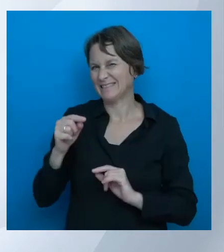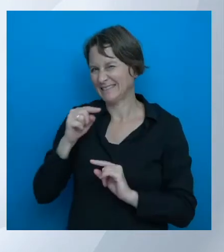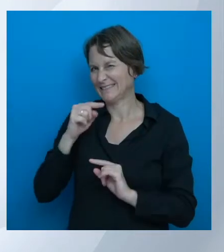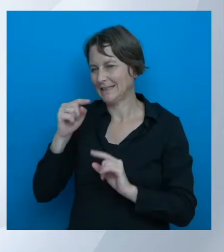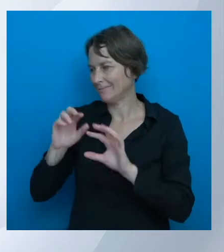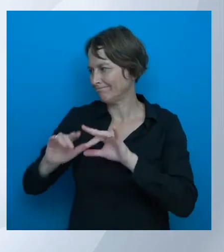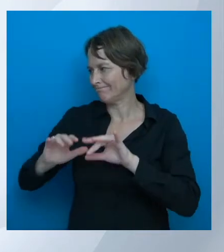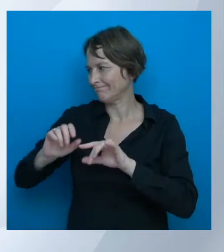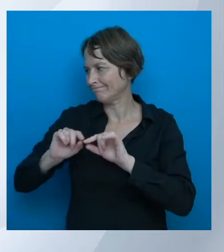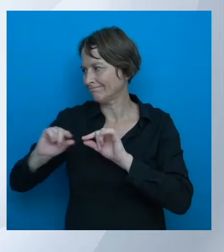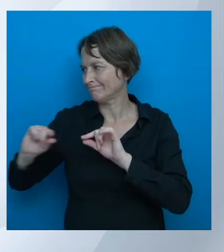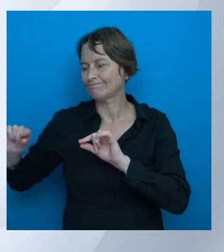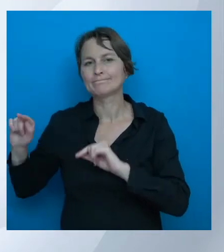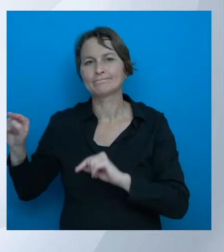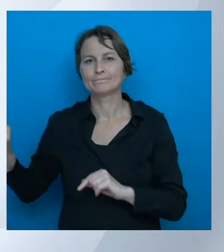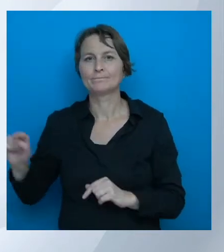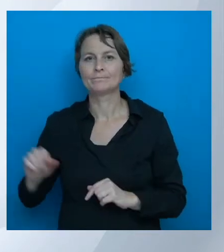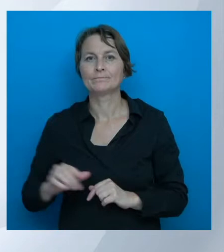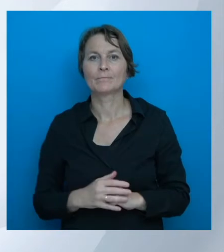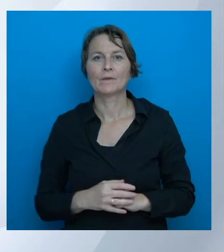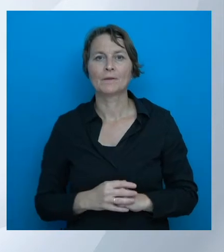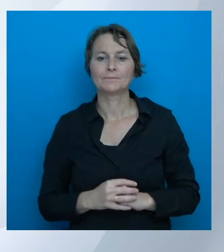a constraint.